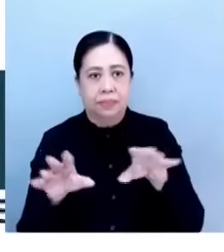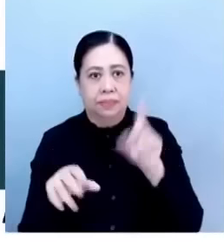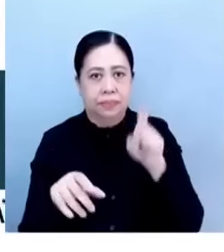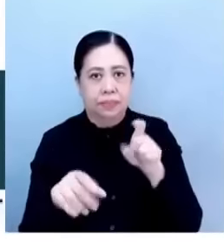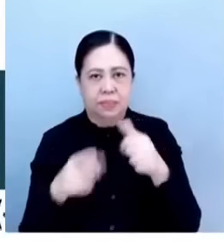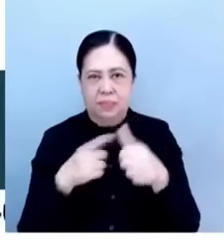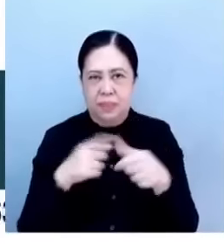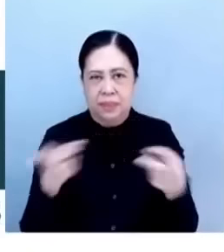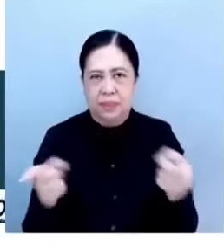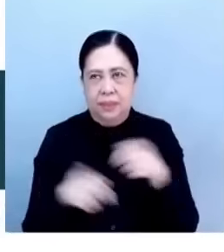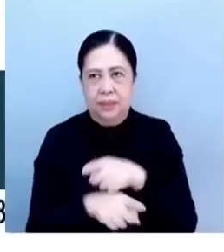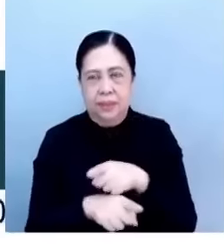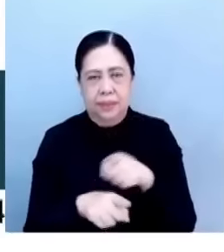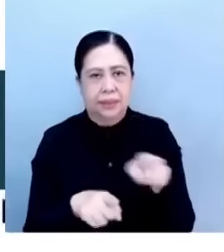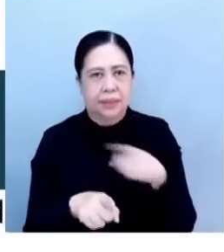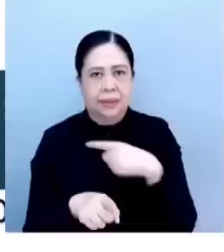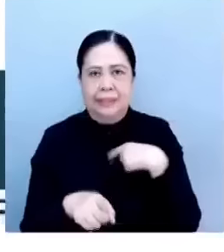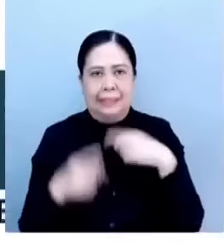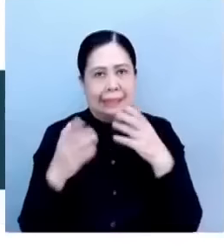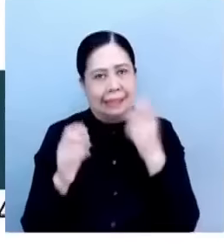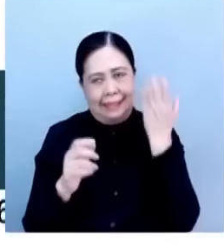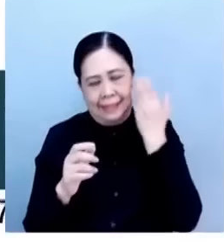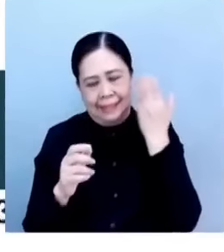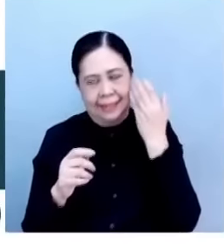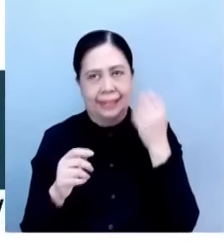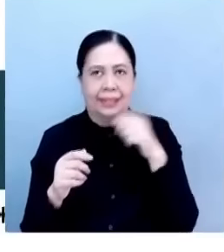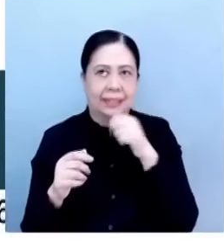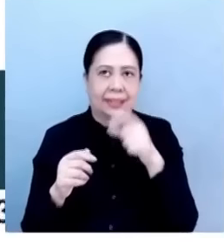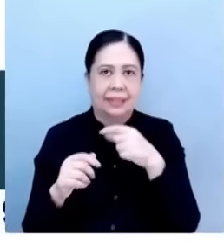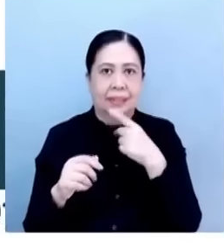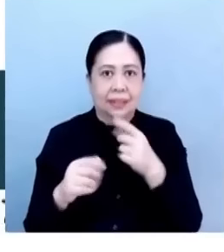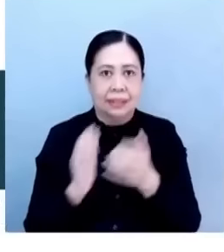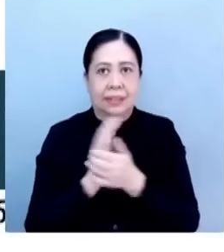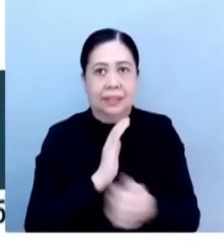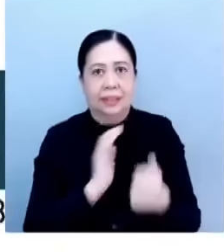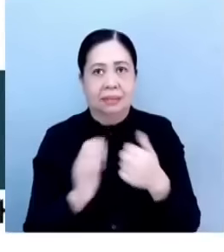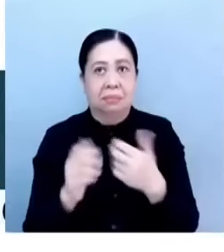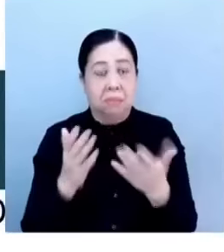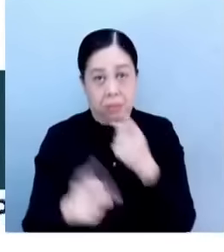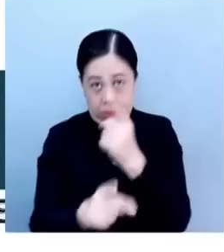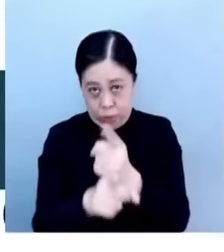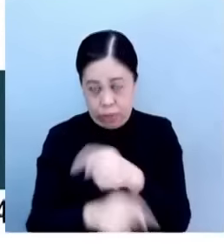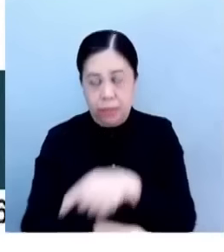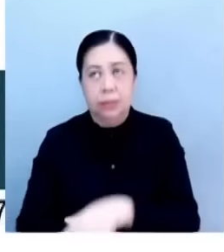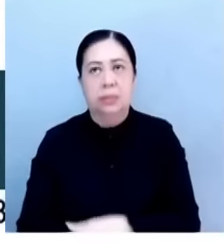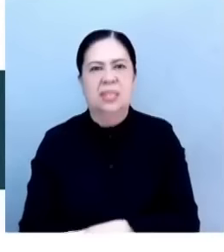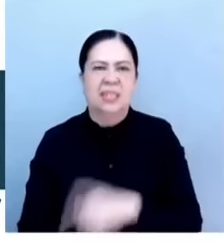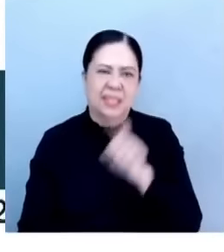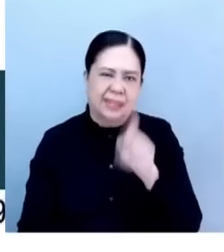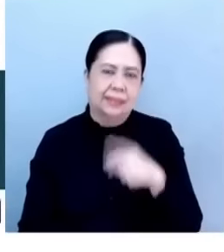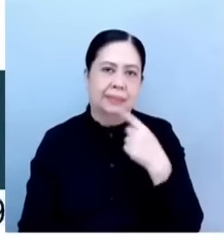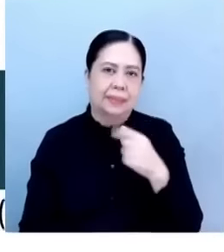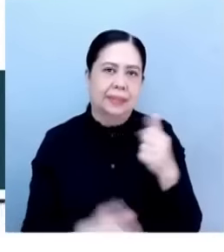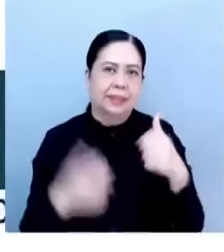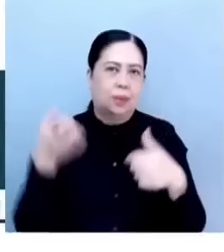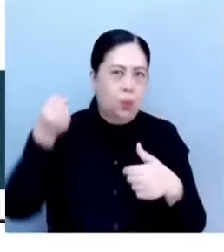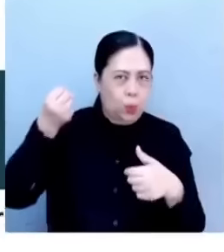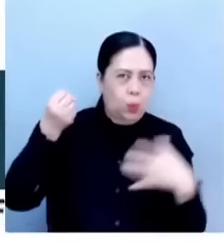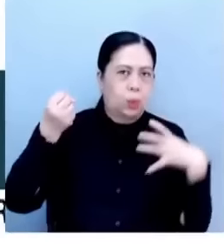first, mm-mm, we are not competent enough to say that. And probably, you're right. We should have aired that first and